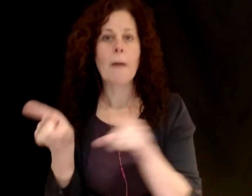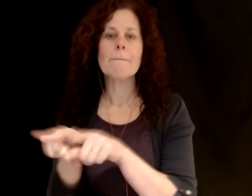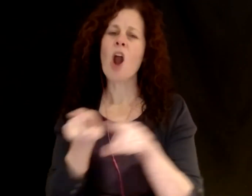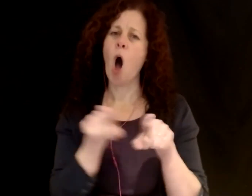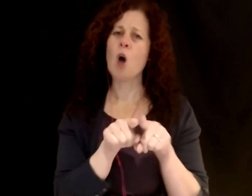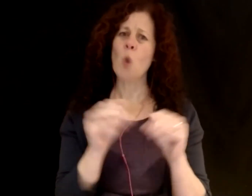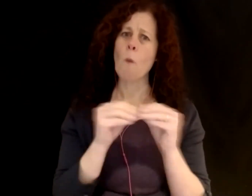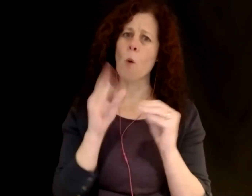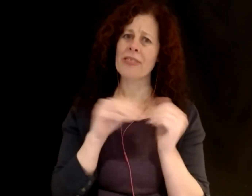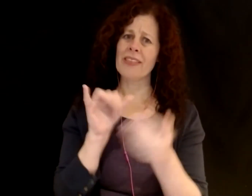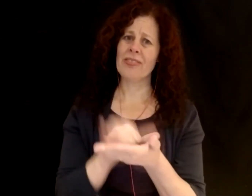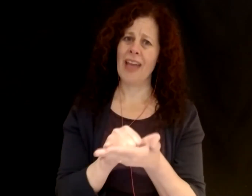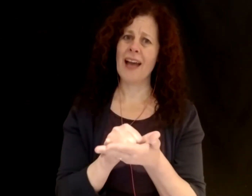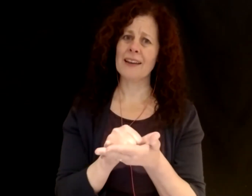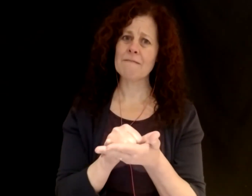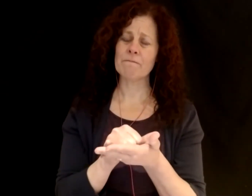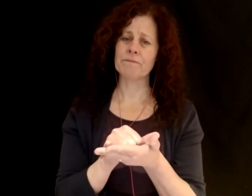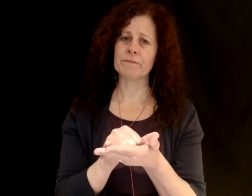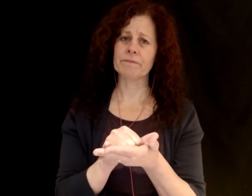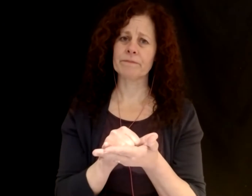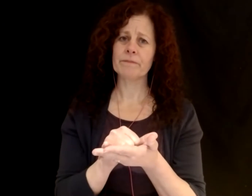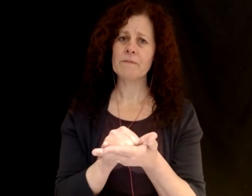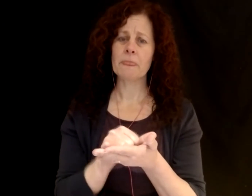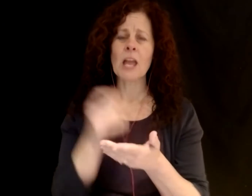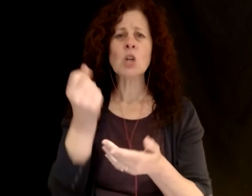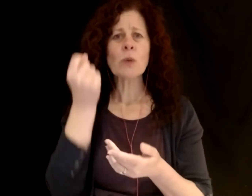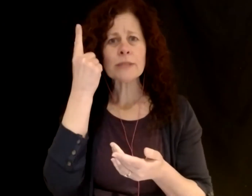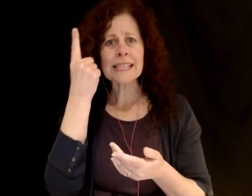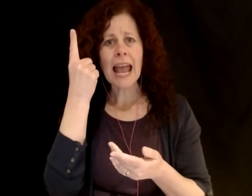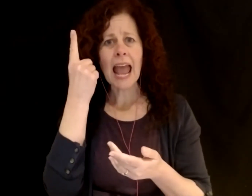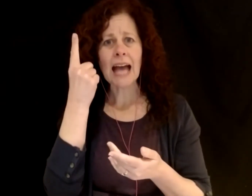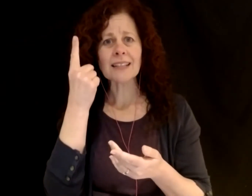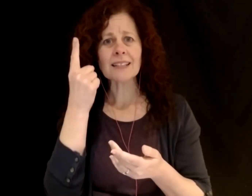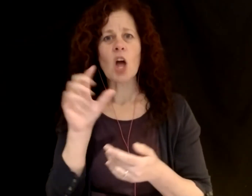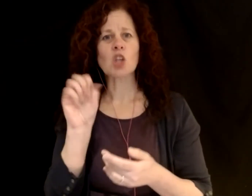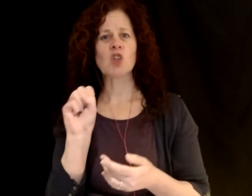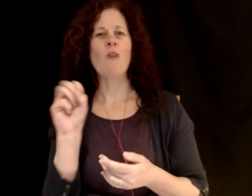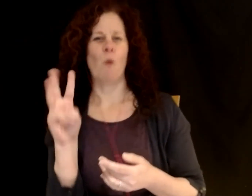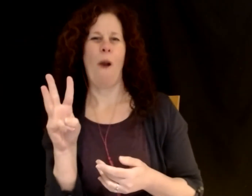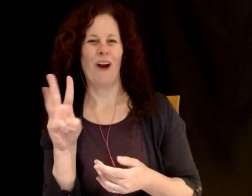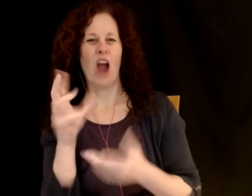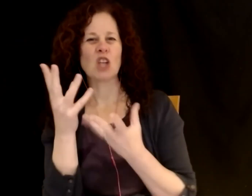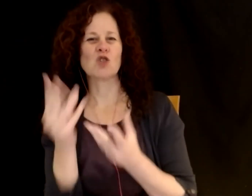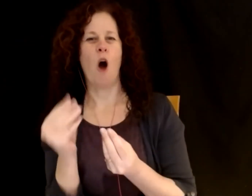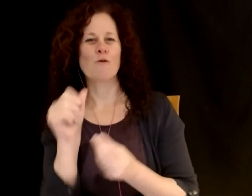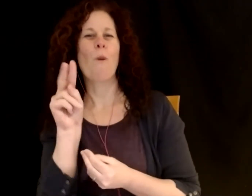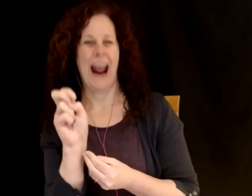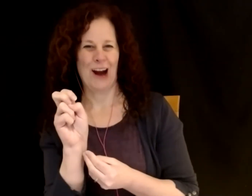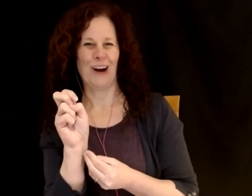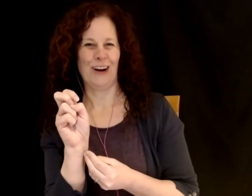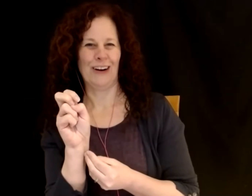that is to understand that there's a software. There's a software to a